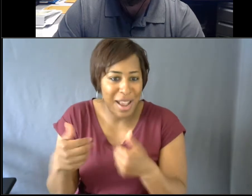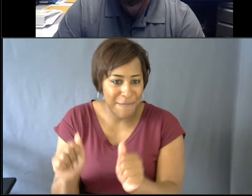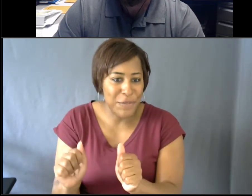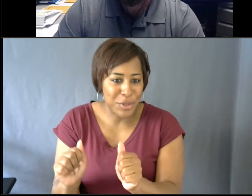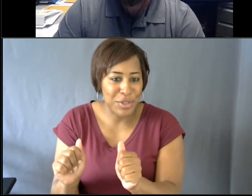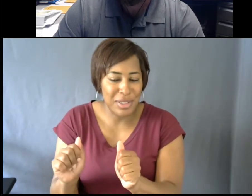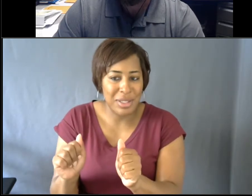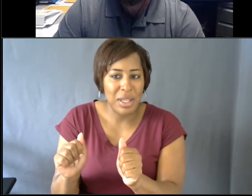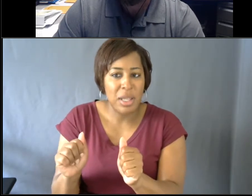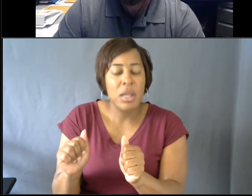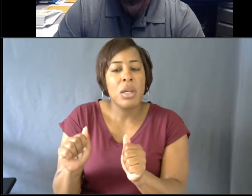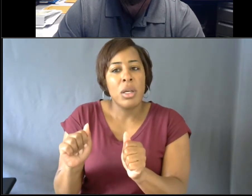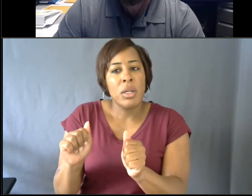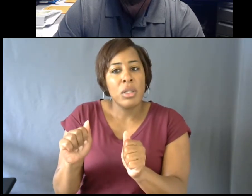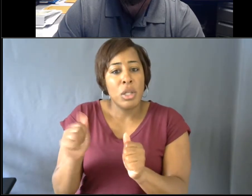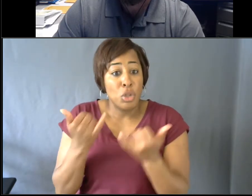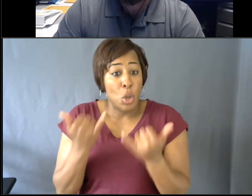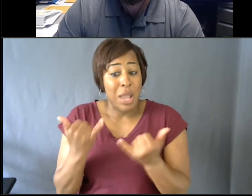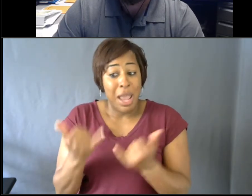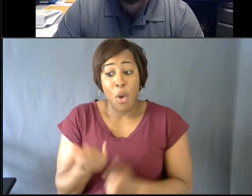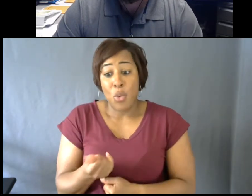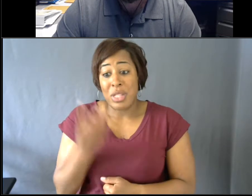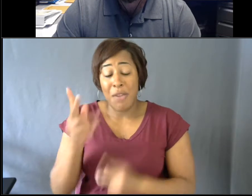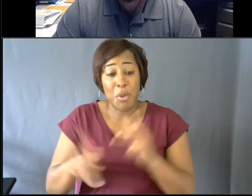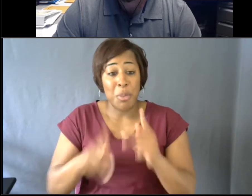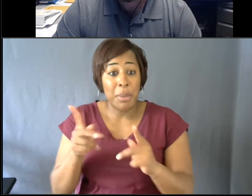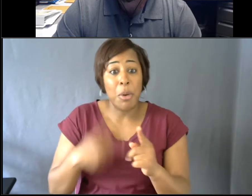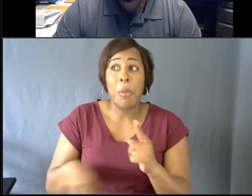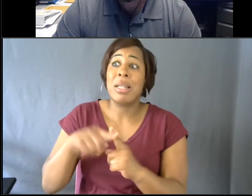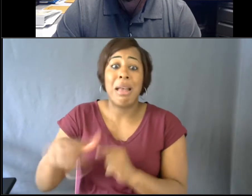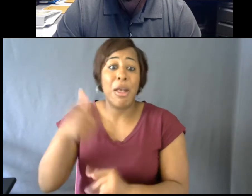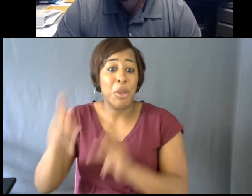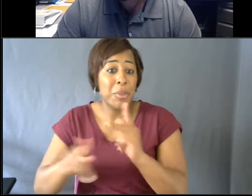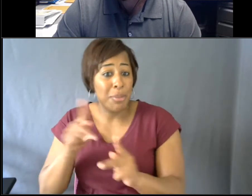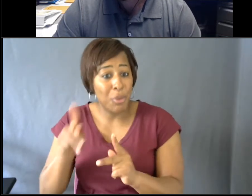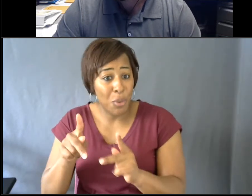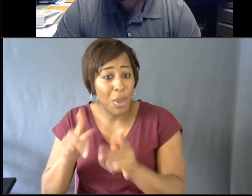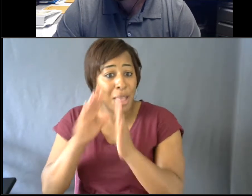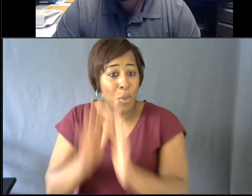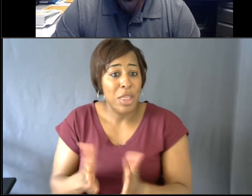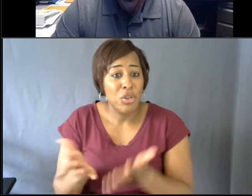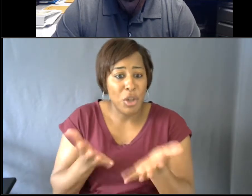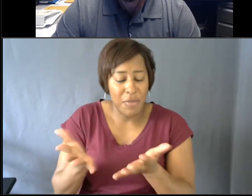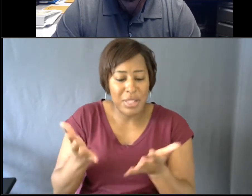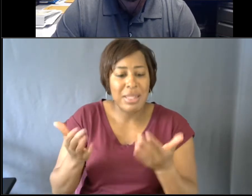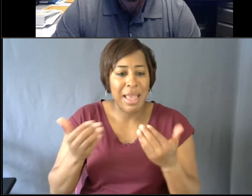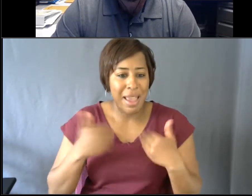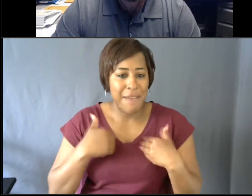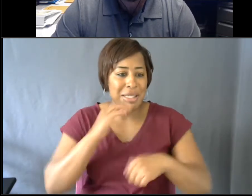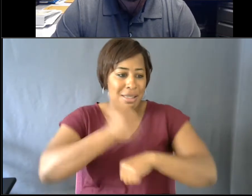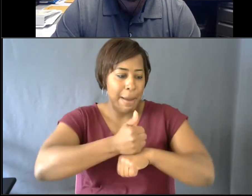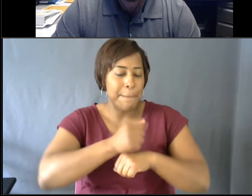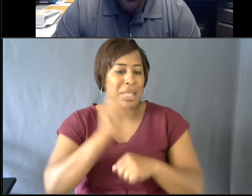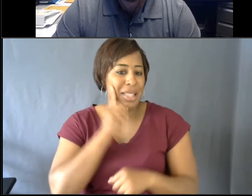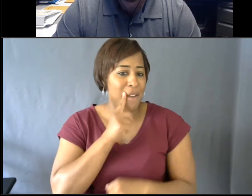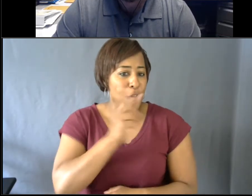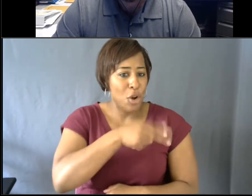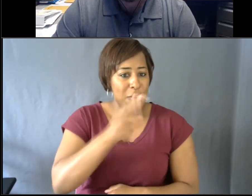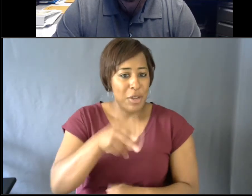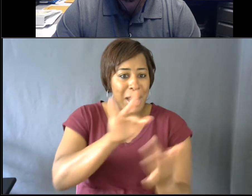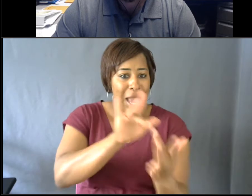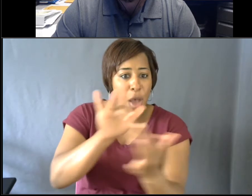several people, if not more, throughout the Weather Service that do deaf and hard of hearing outreach, whether weather